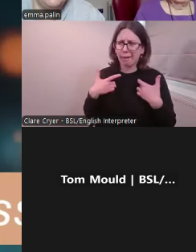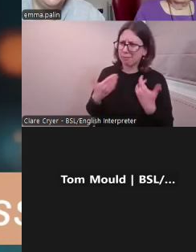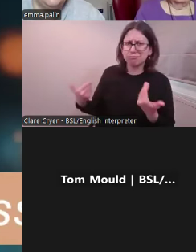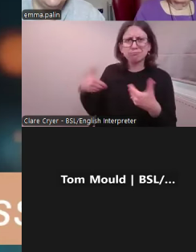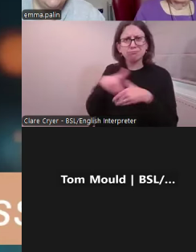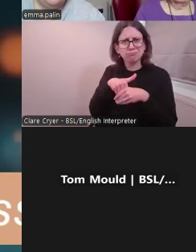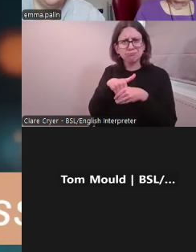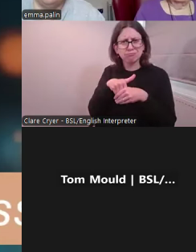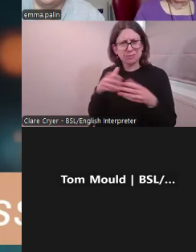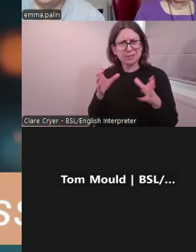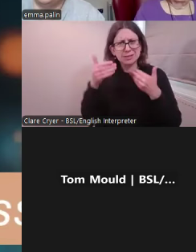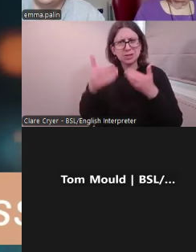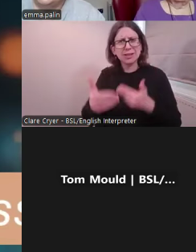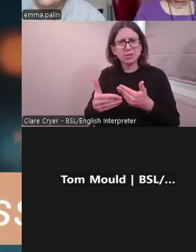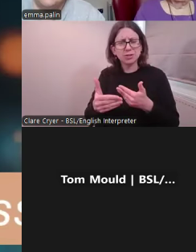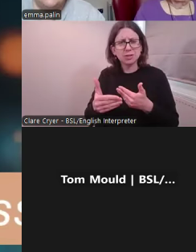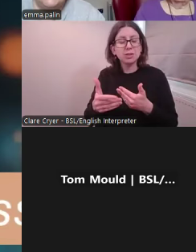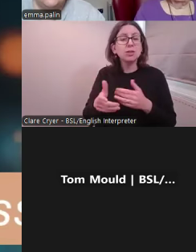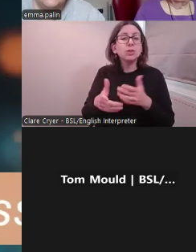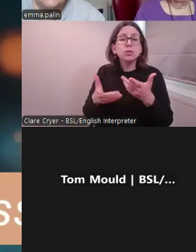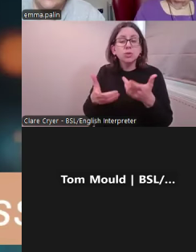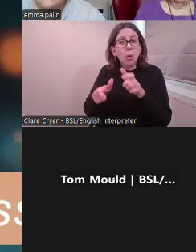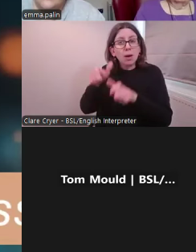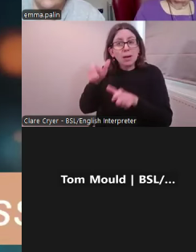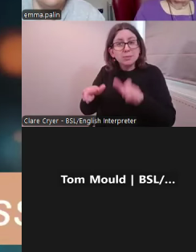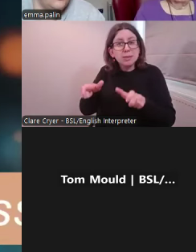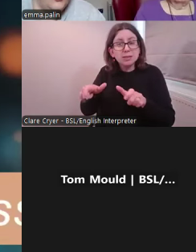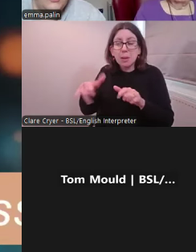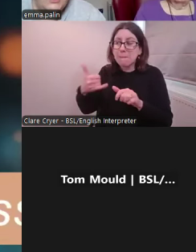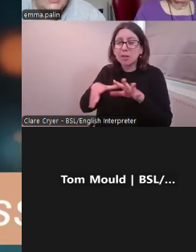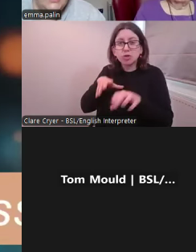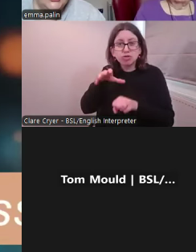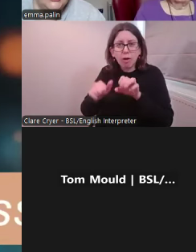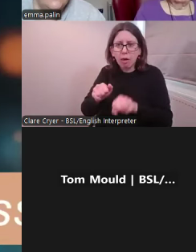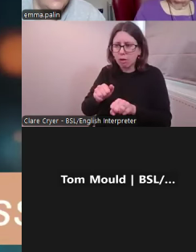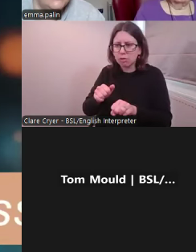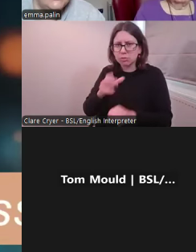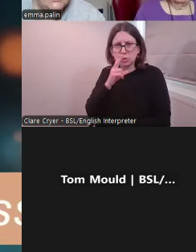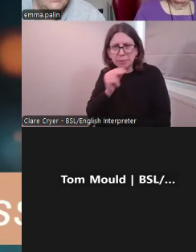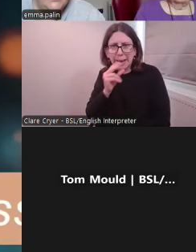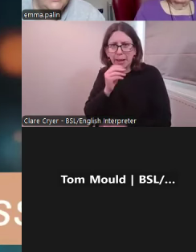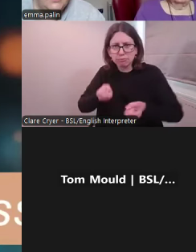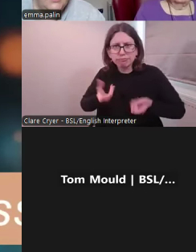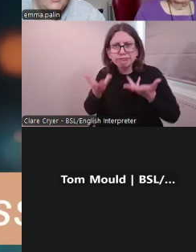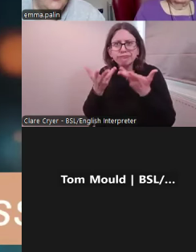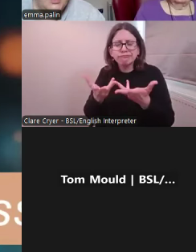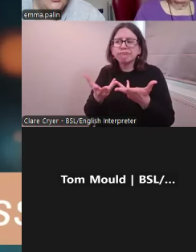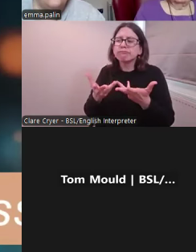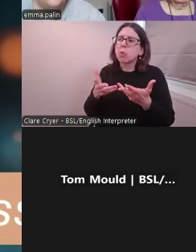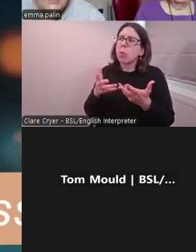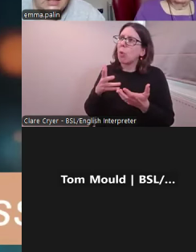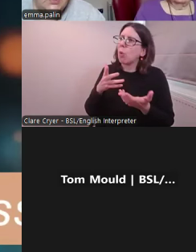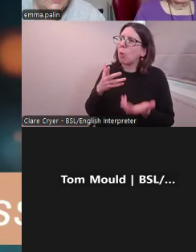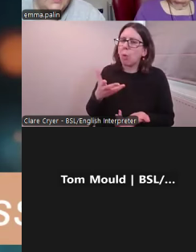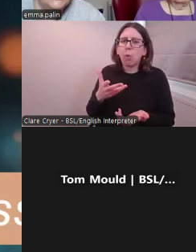It's a really good outlet for customers that may be struggling with verbal communication, if that is declining.